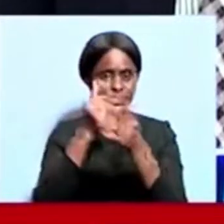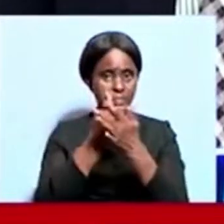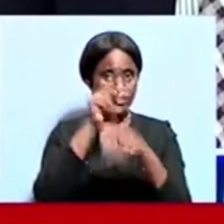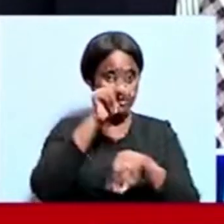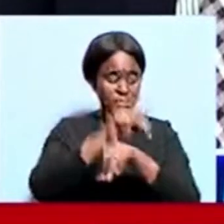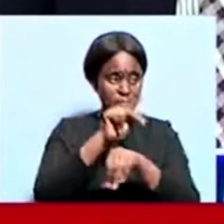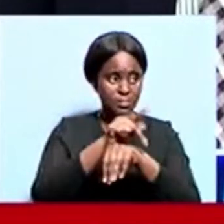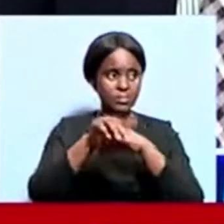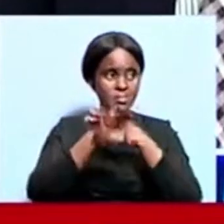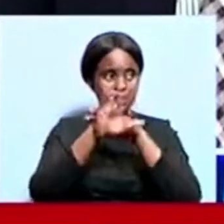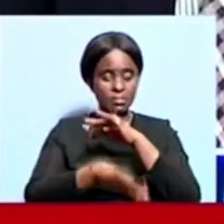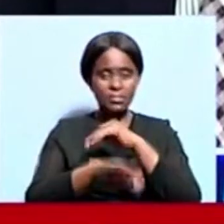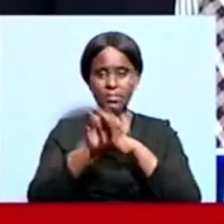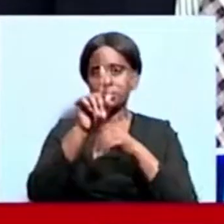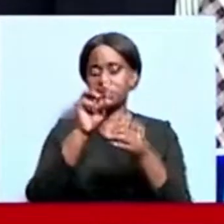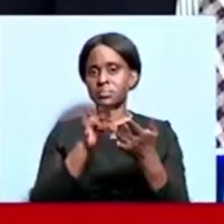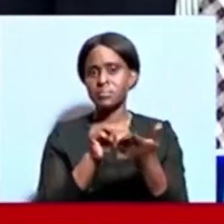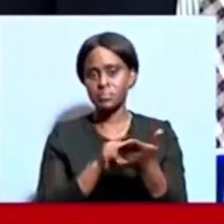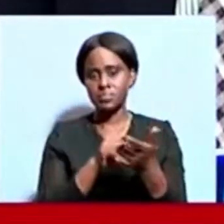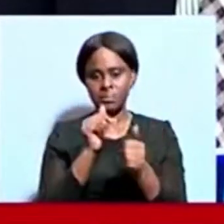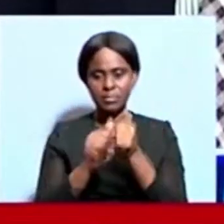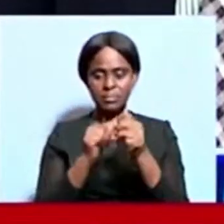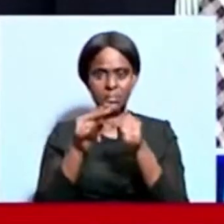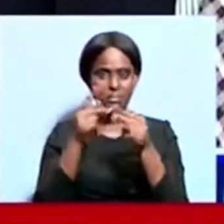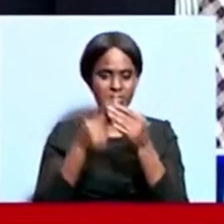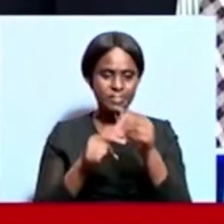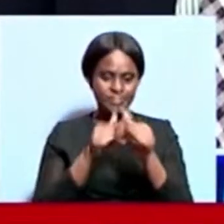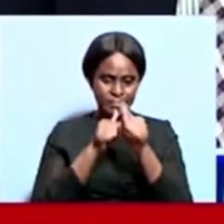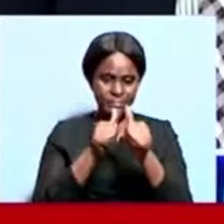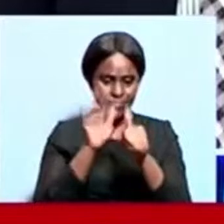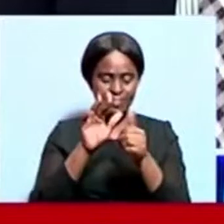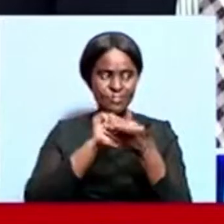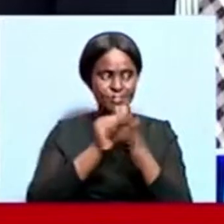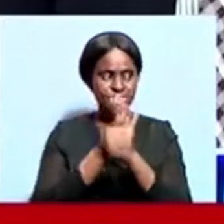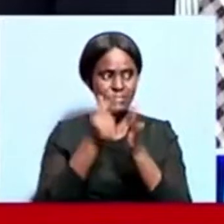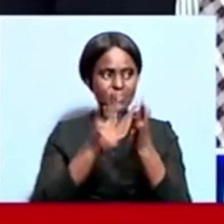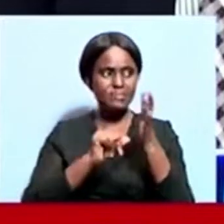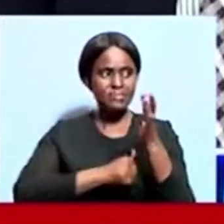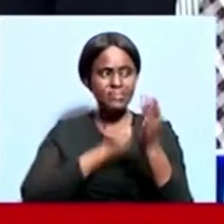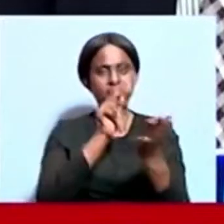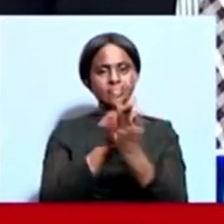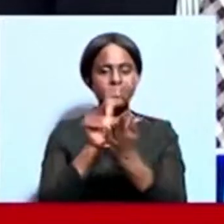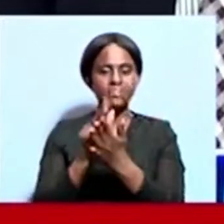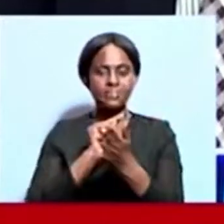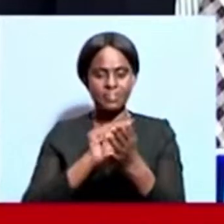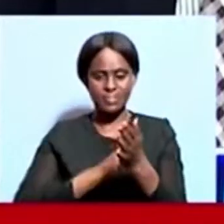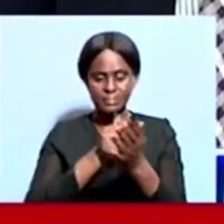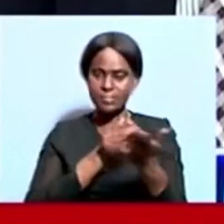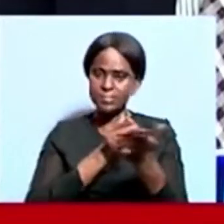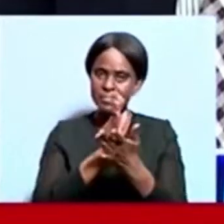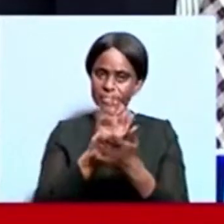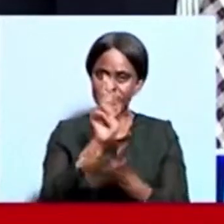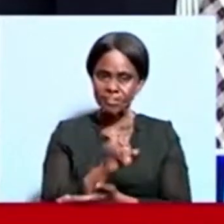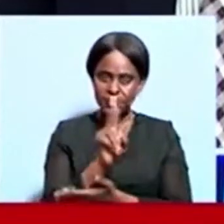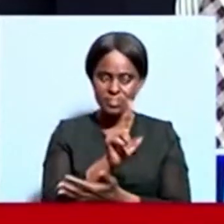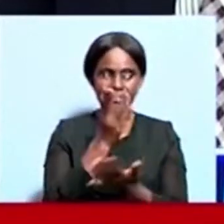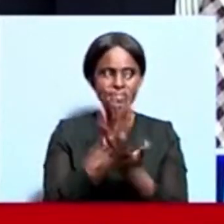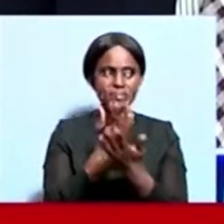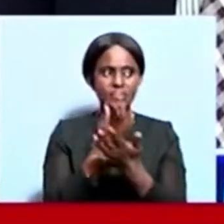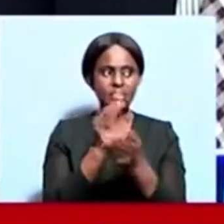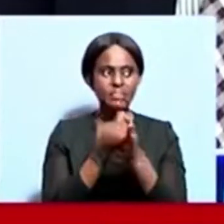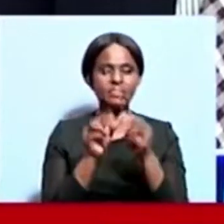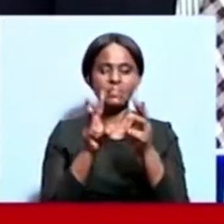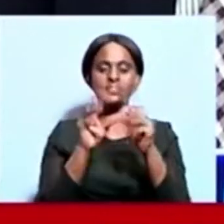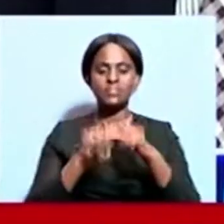below 1 million, which meant that according to the articles we have cited, we were in order to use simplified bidding in the manner we